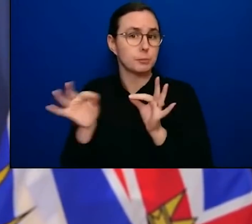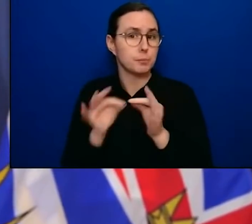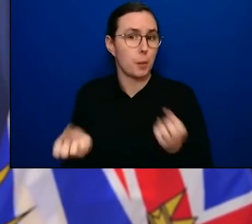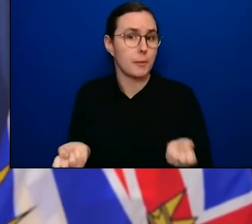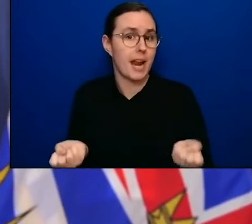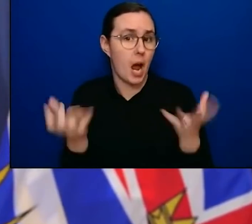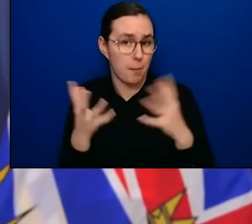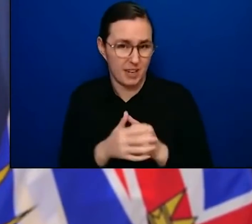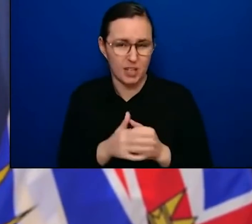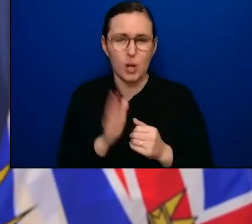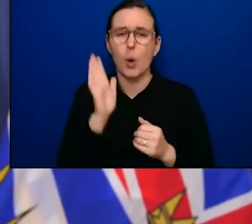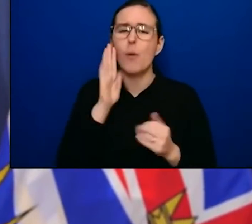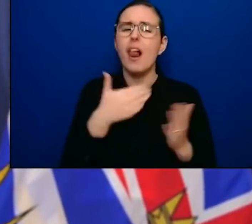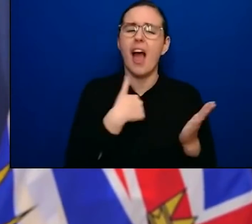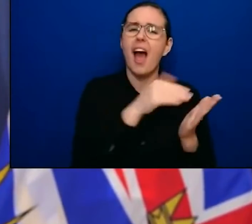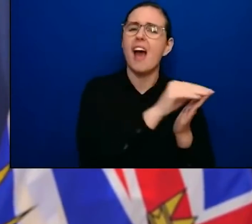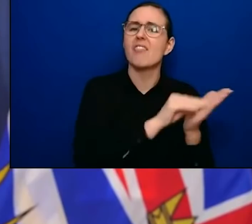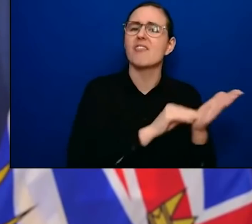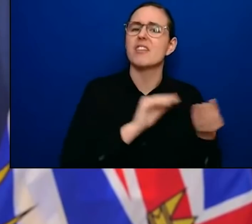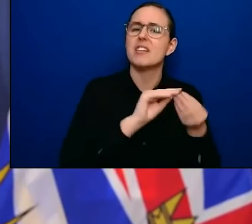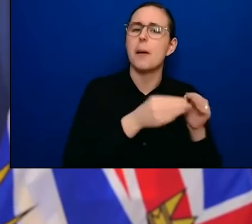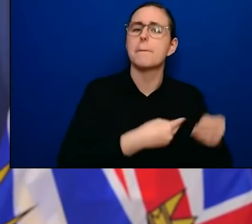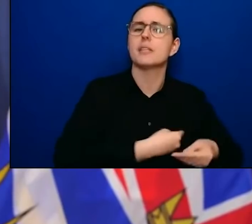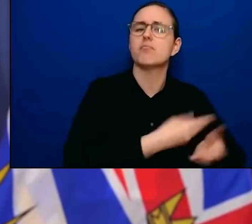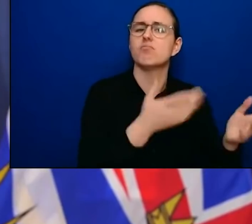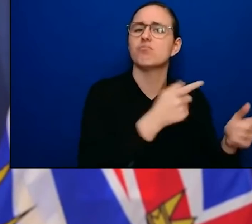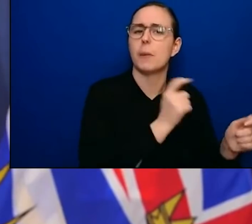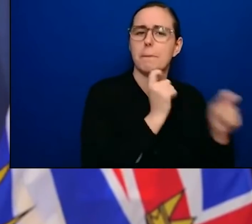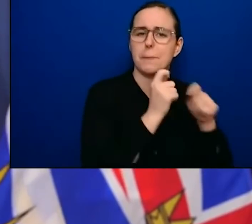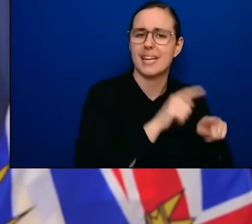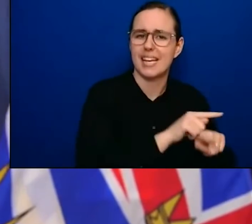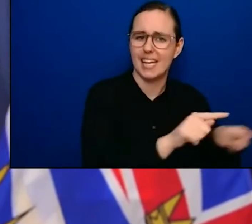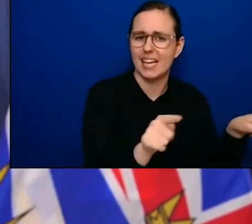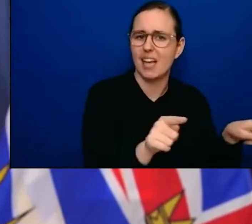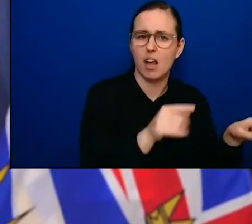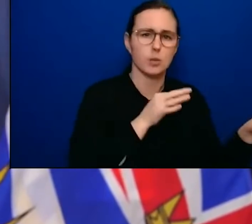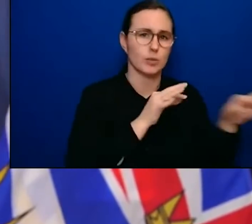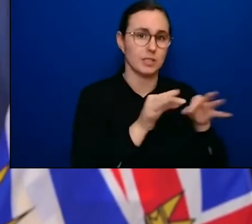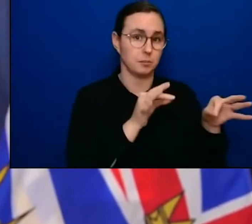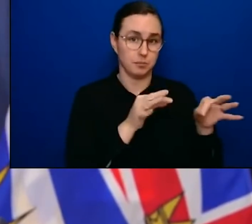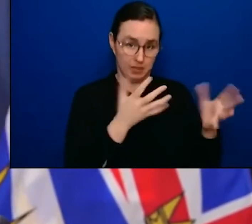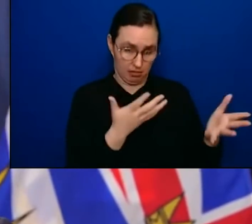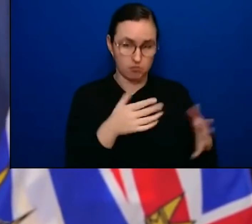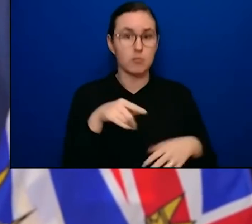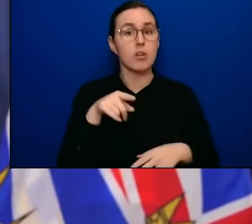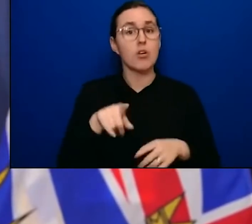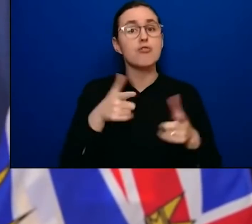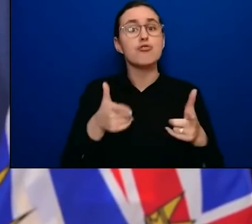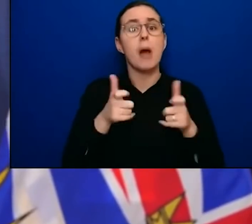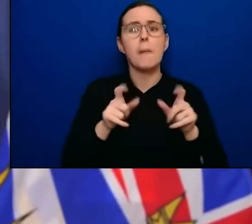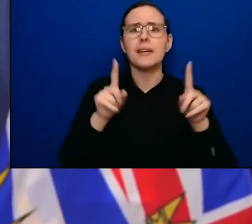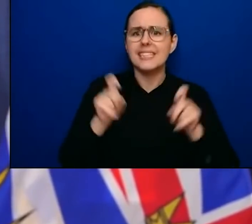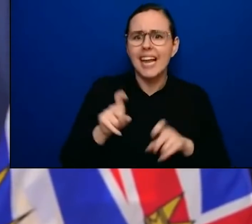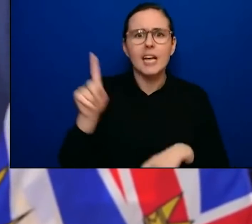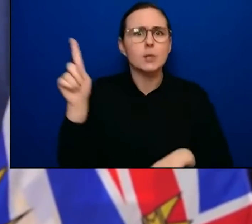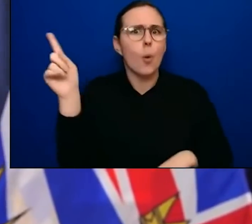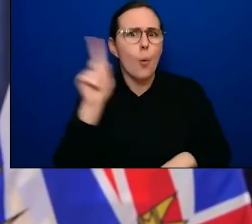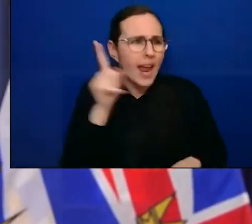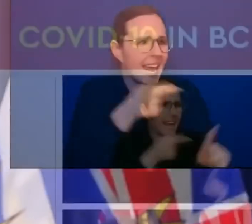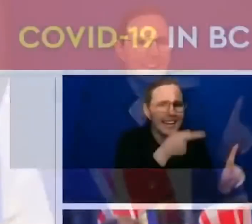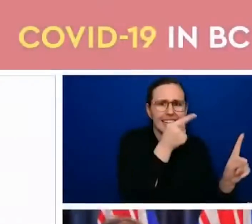presentation that describes the rapid antigen test distribution strategy, and we'll go through that now. I'm going to get some